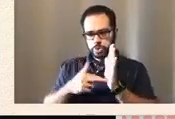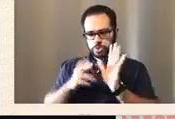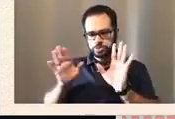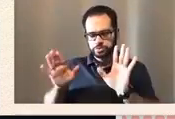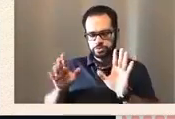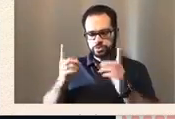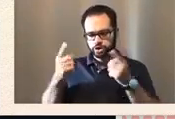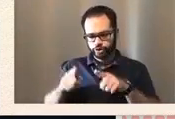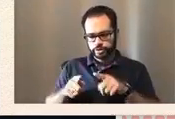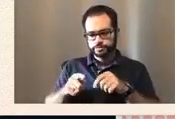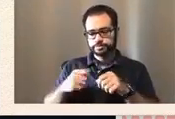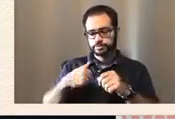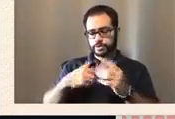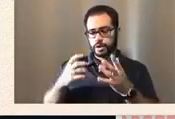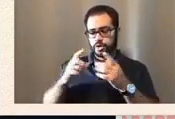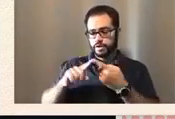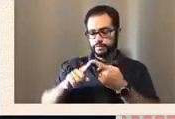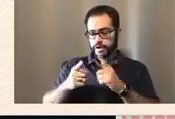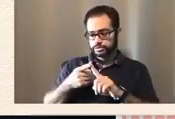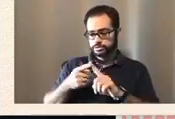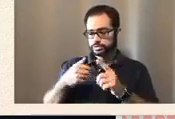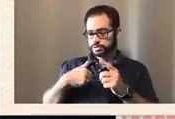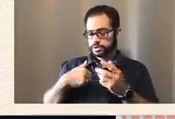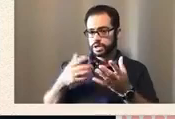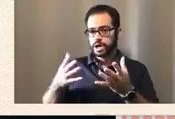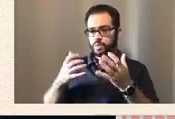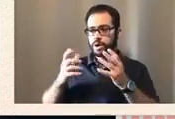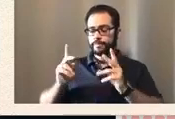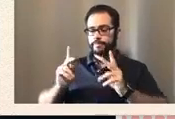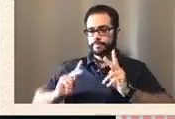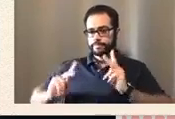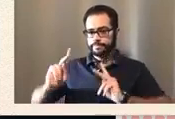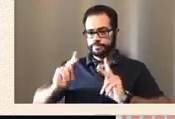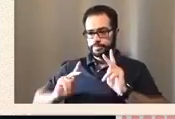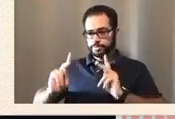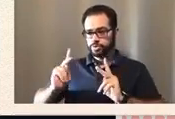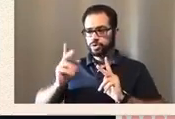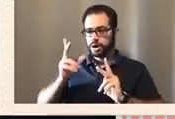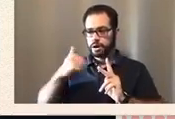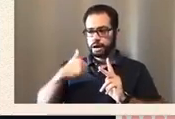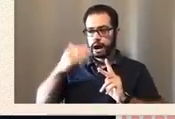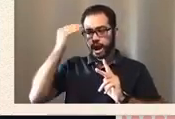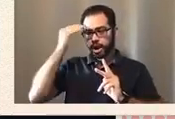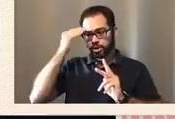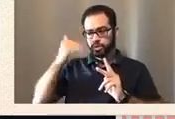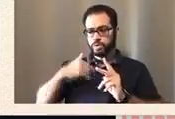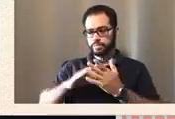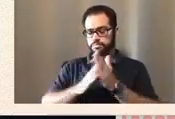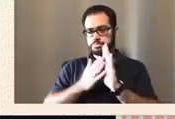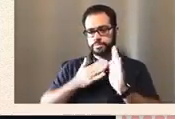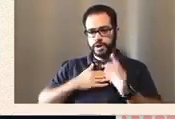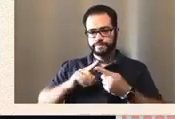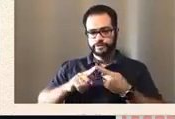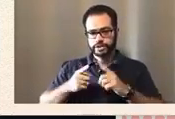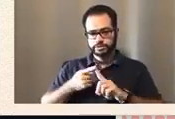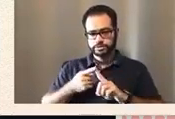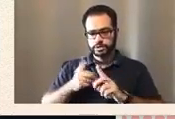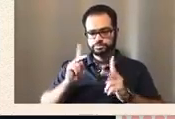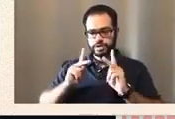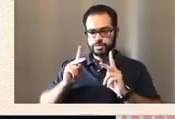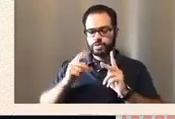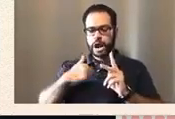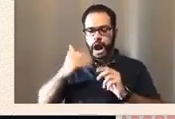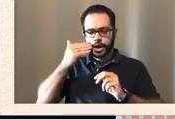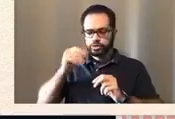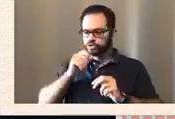wanted friendship. I wanted people that I knew would be my friend, people that weren't going to reject me. And